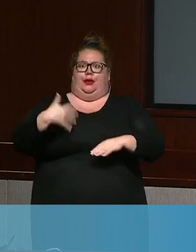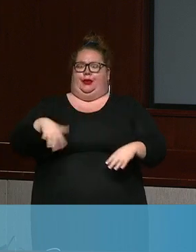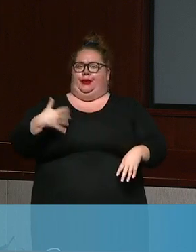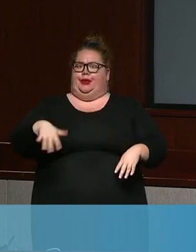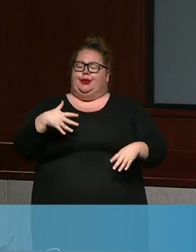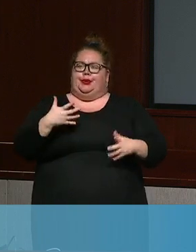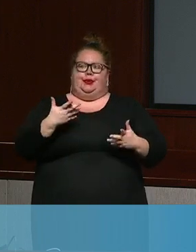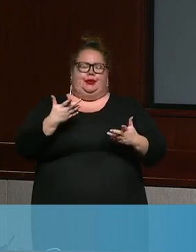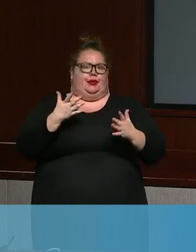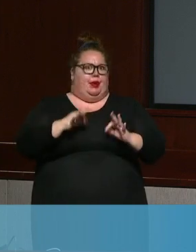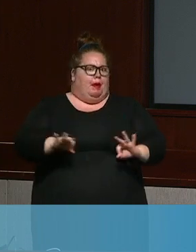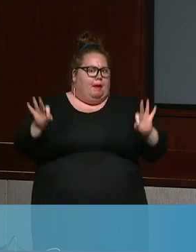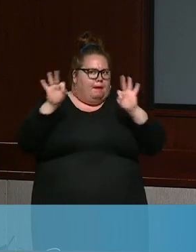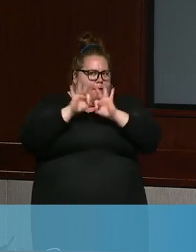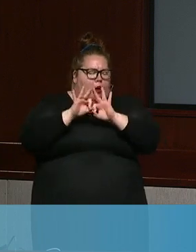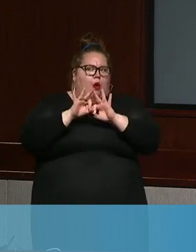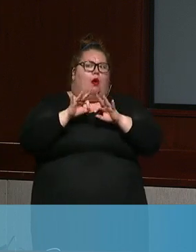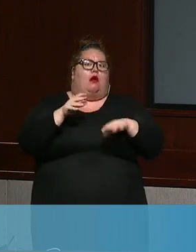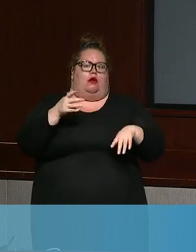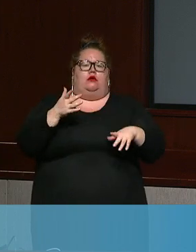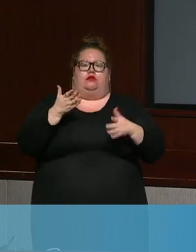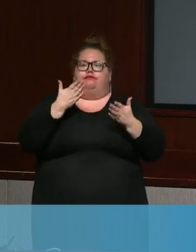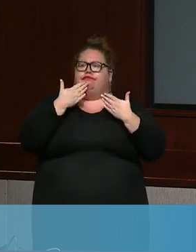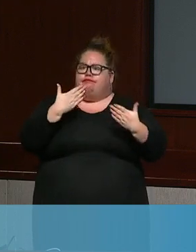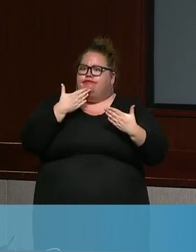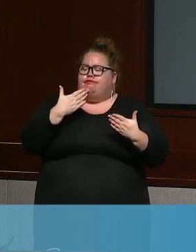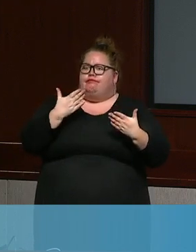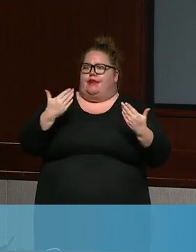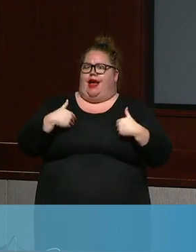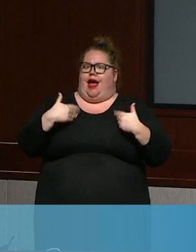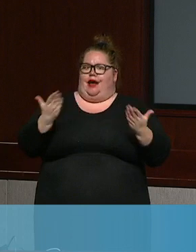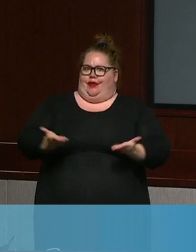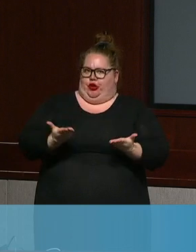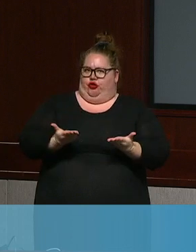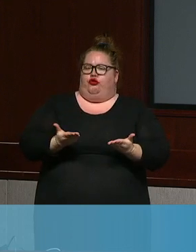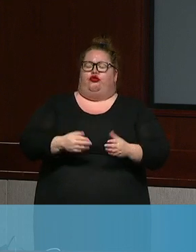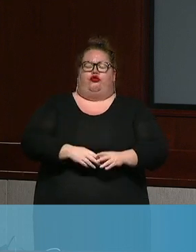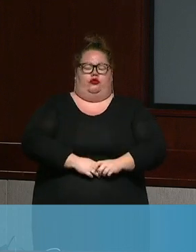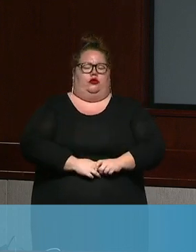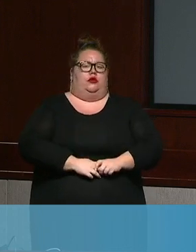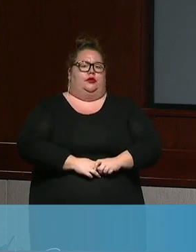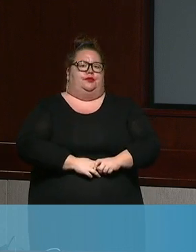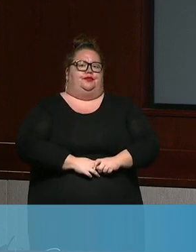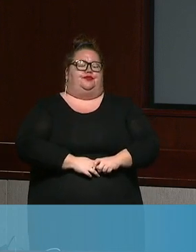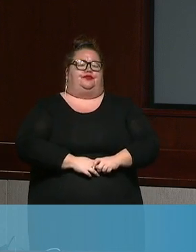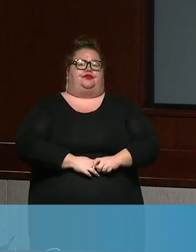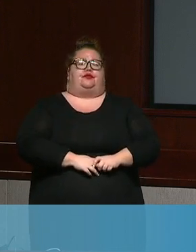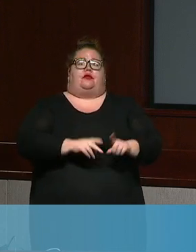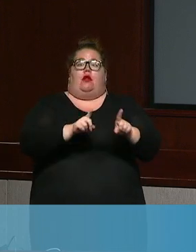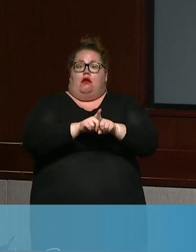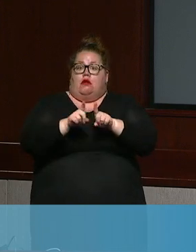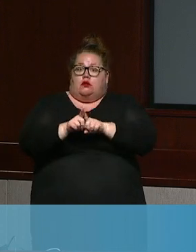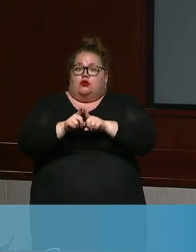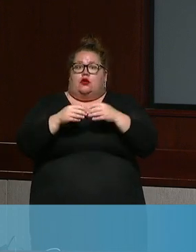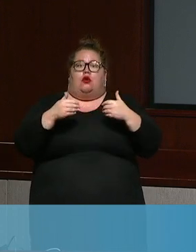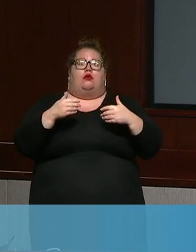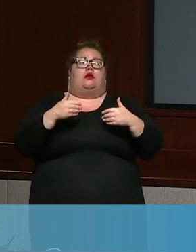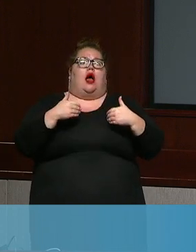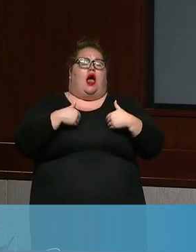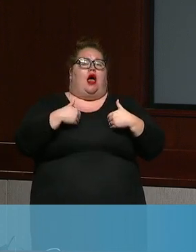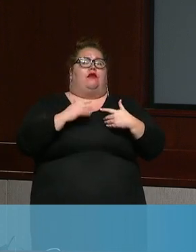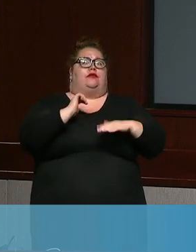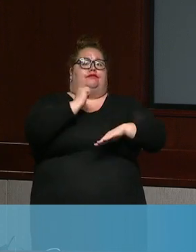and we're grateful it is here. Megan has also mentioned previously the establishment of a mobile testing